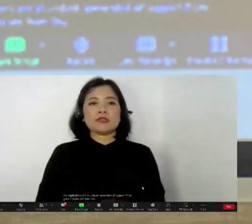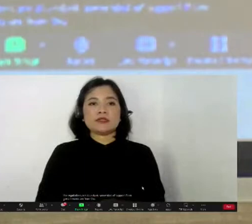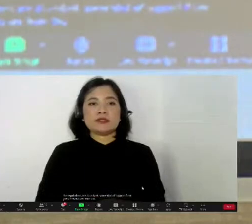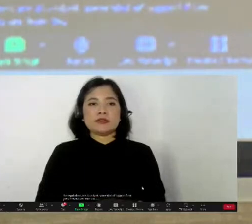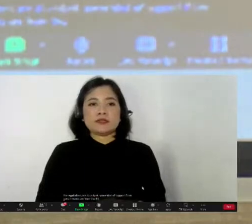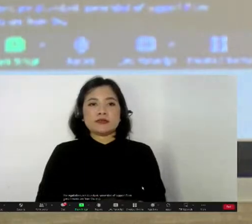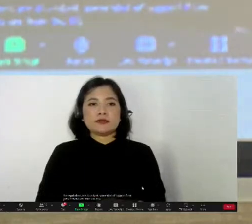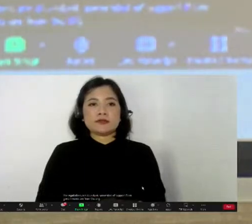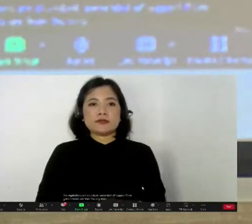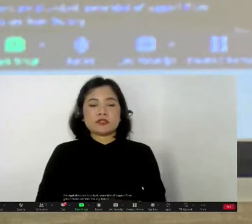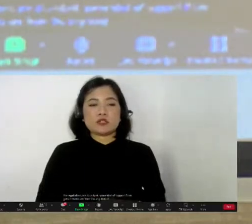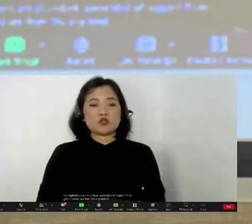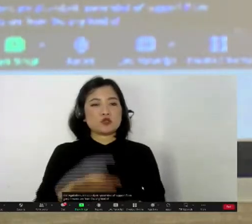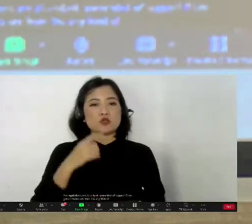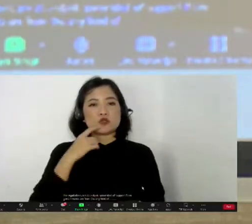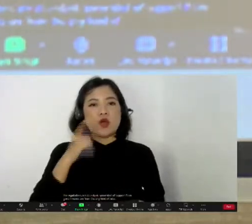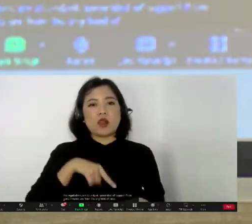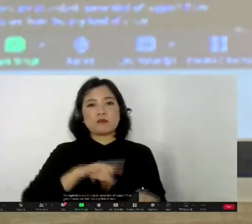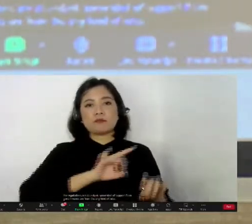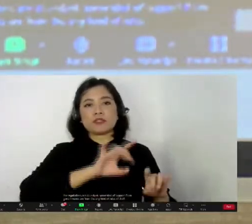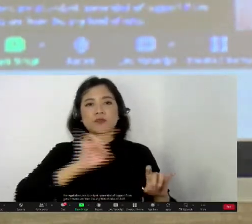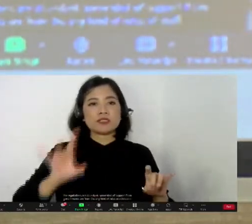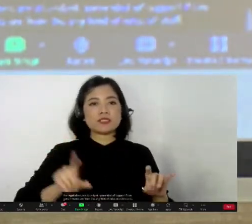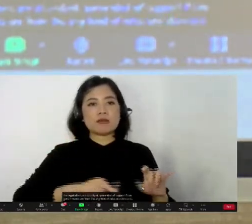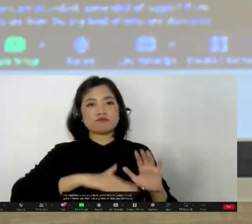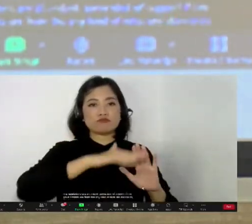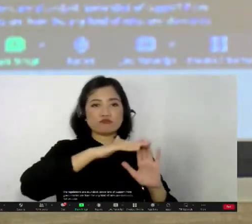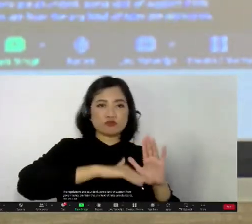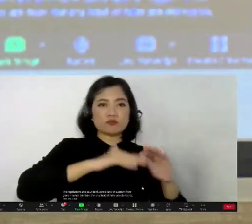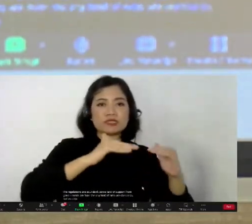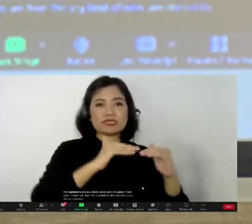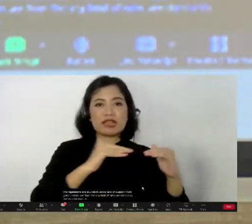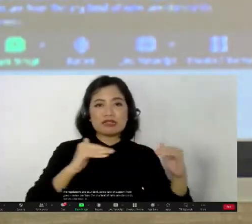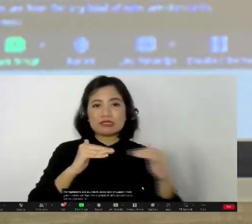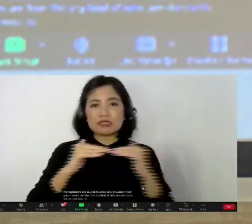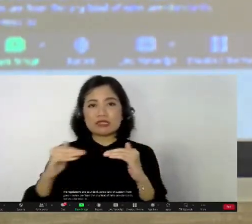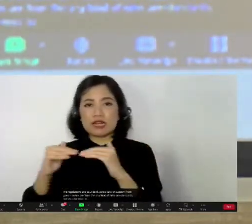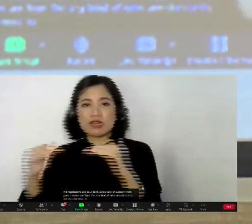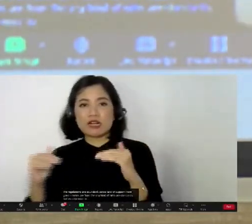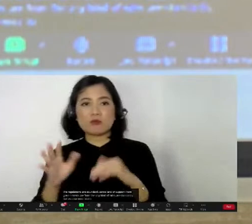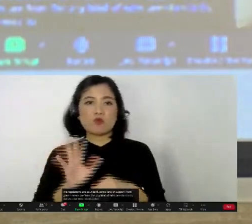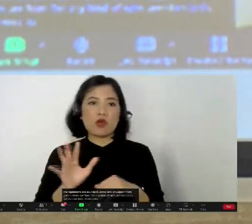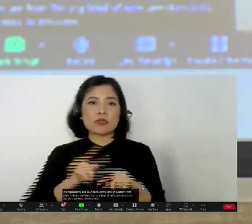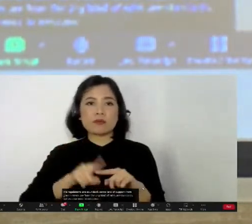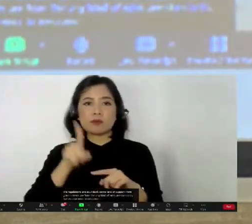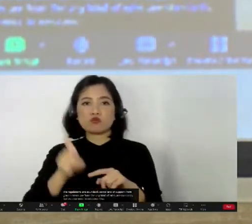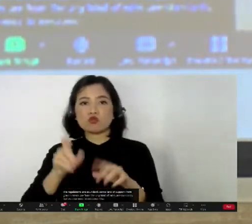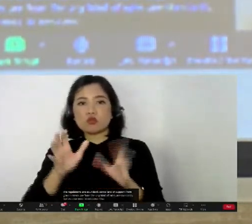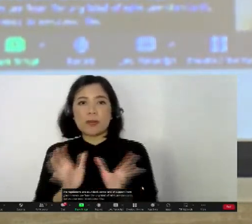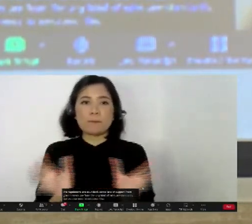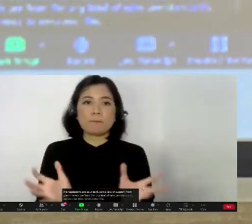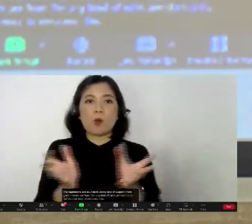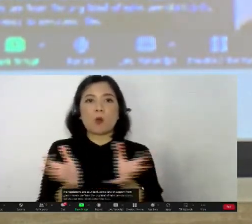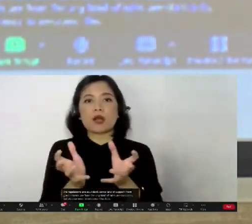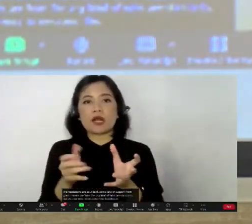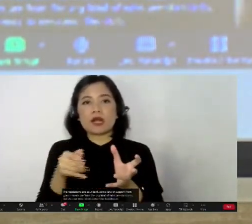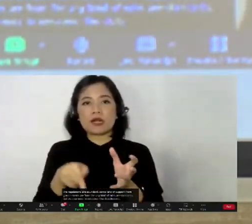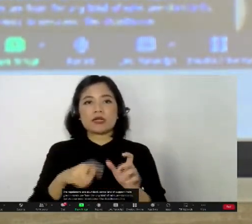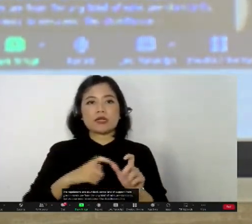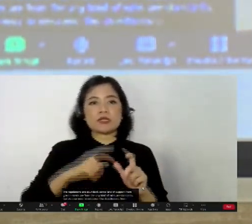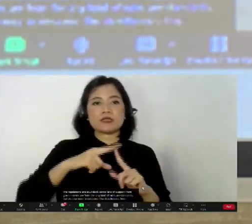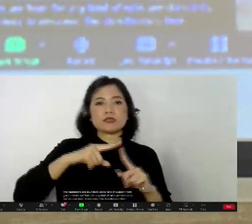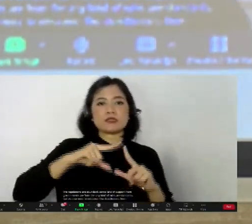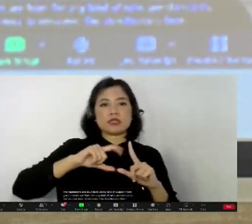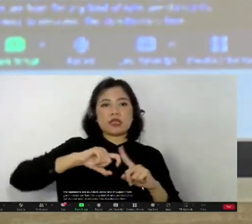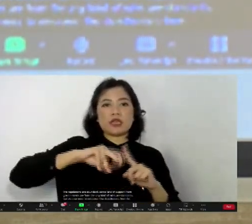any kind of rules or standards, but we also need to empower the stakeholders from,